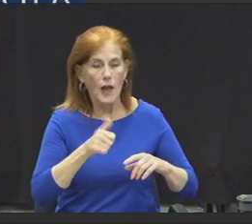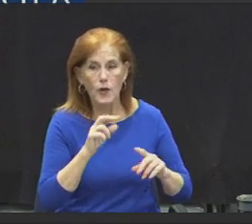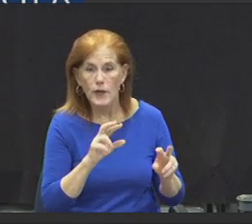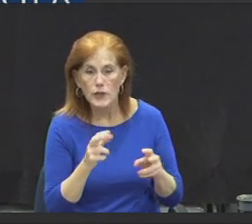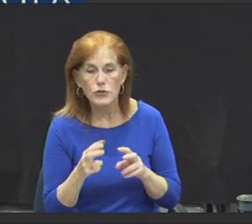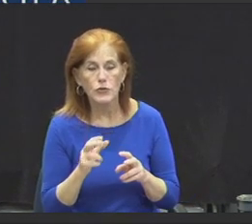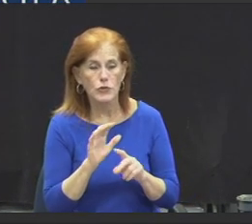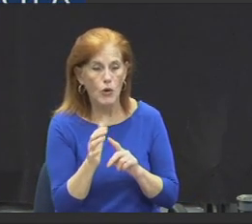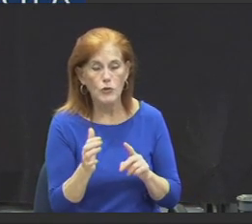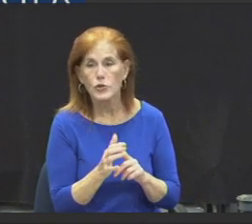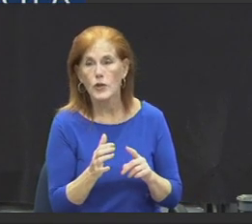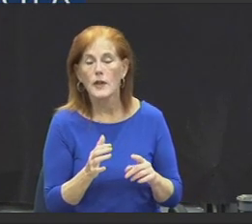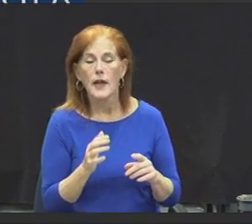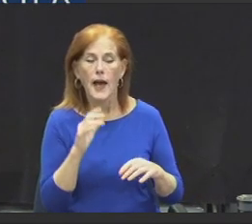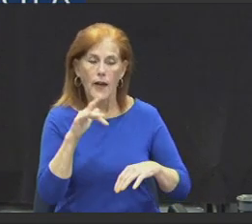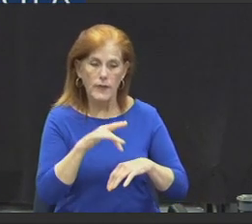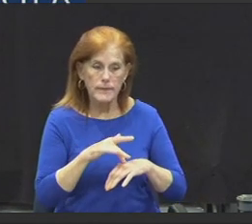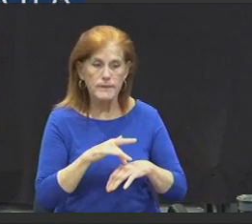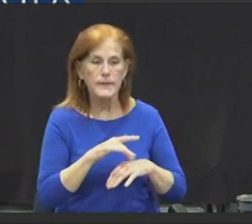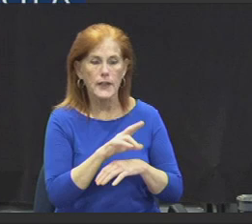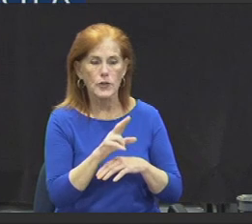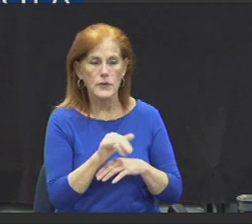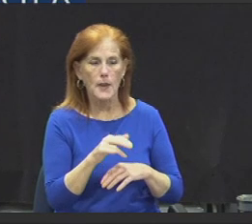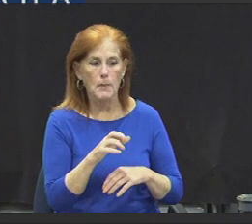undercurrent of how we should do business in all places. But